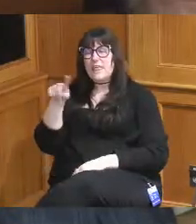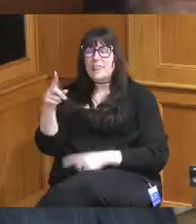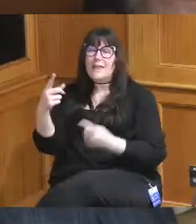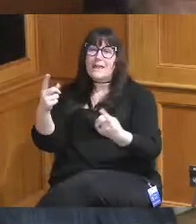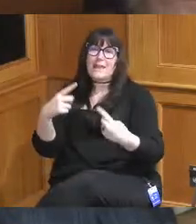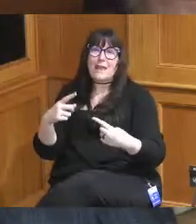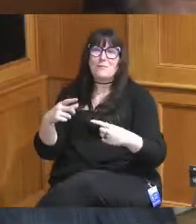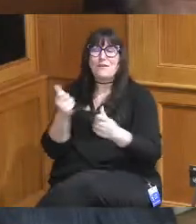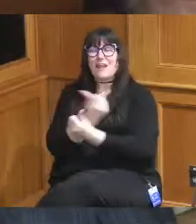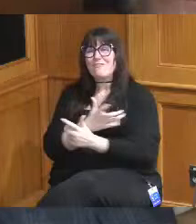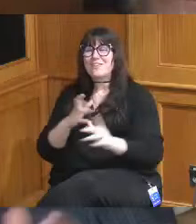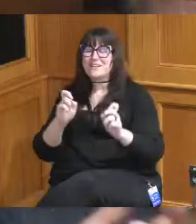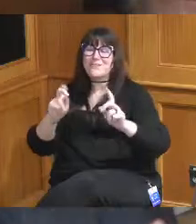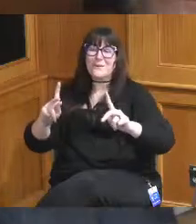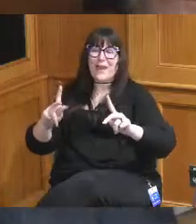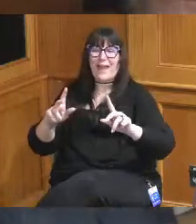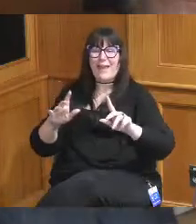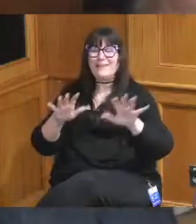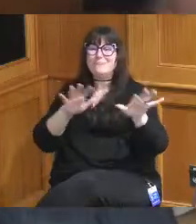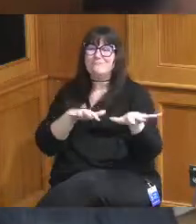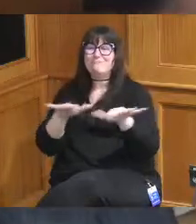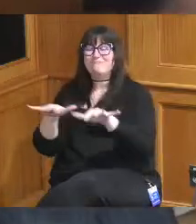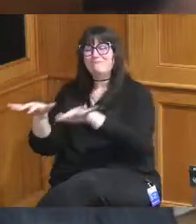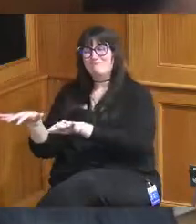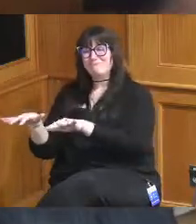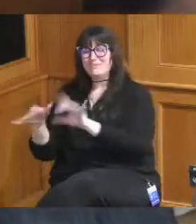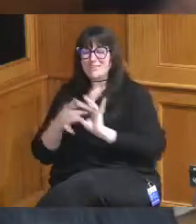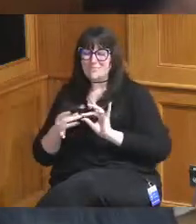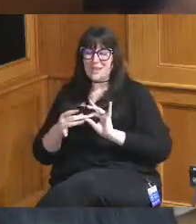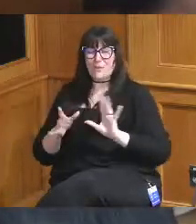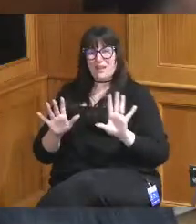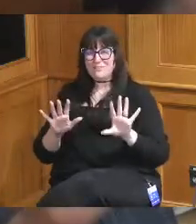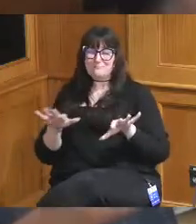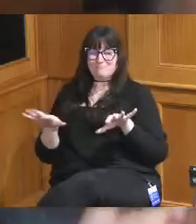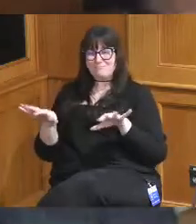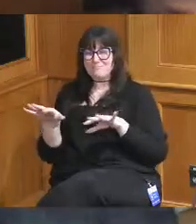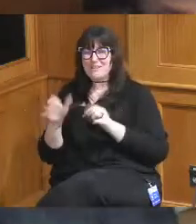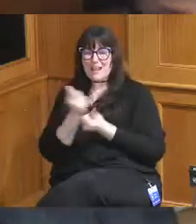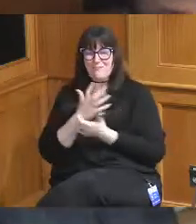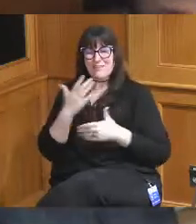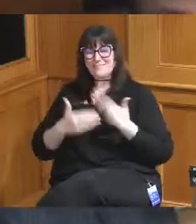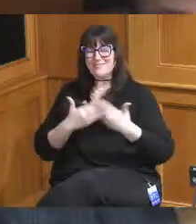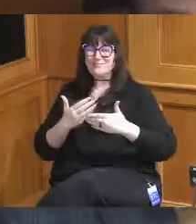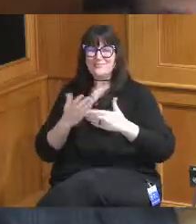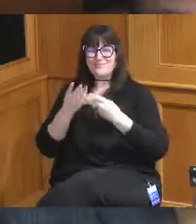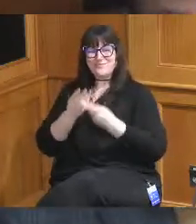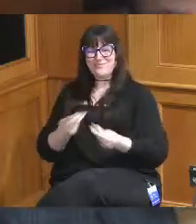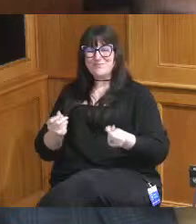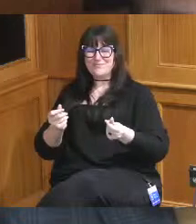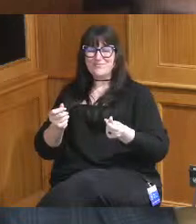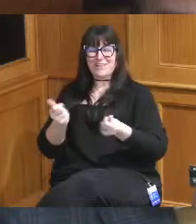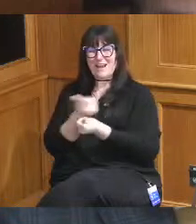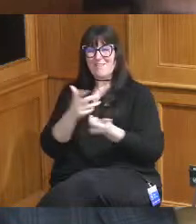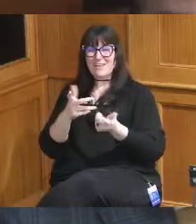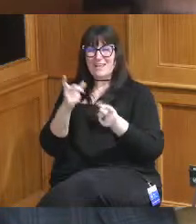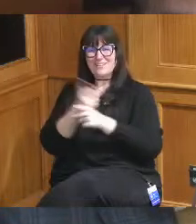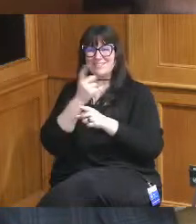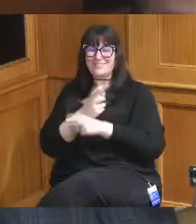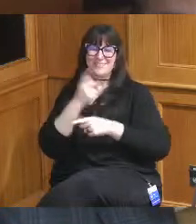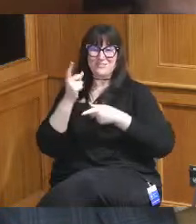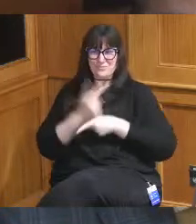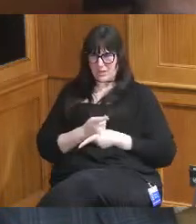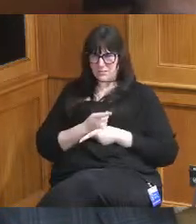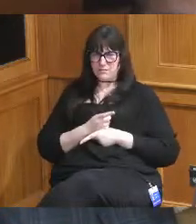okay and we made a statement, not just us, but everybody. We made a statement, and now we're gonna go back to business as usual.